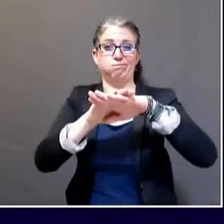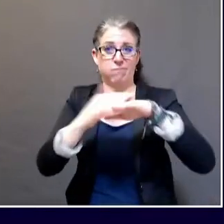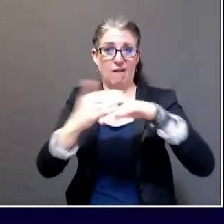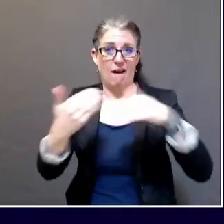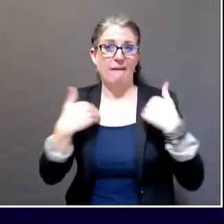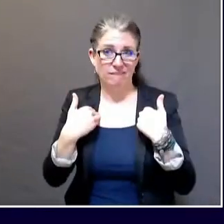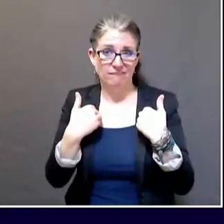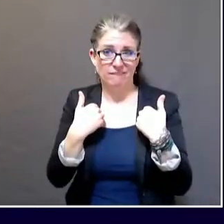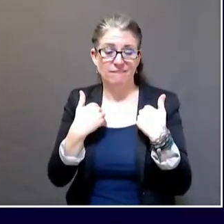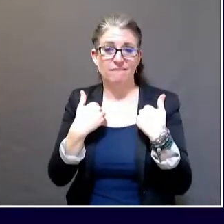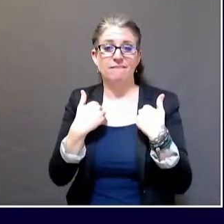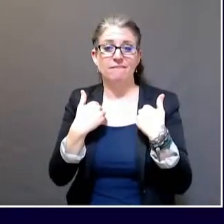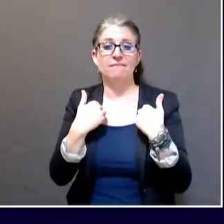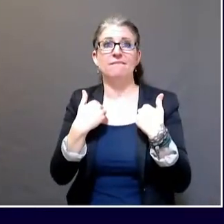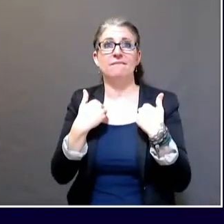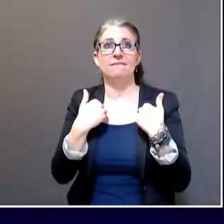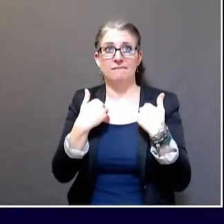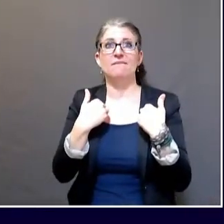Of those,